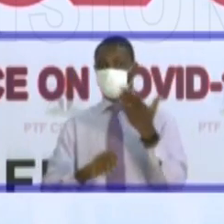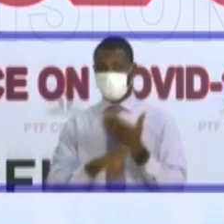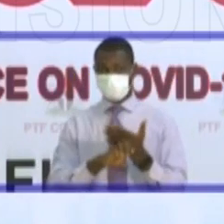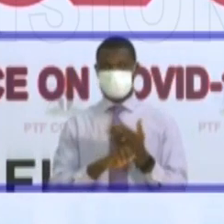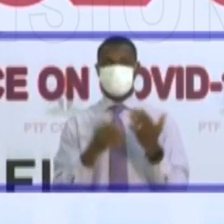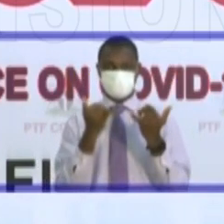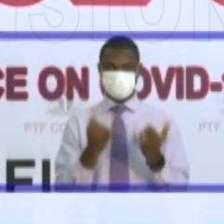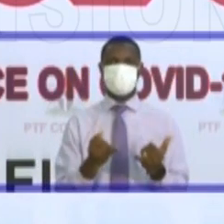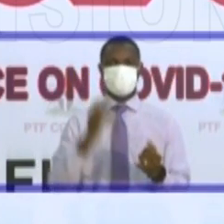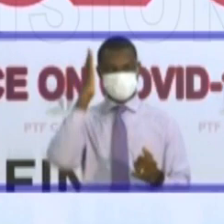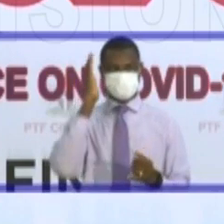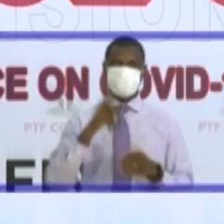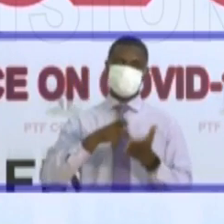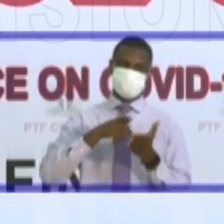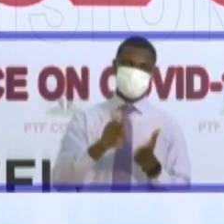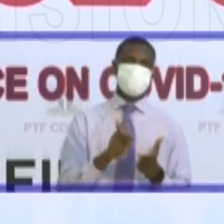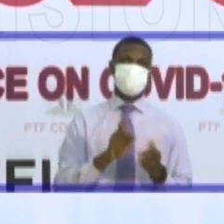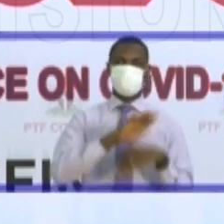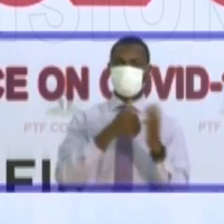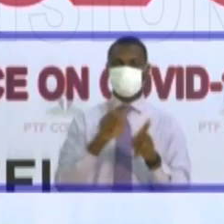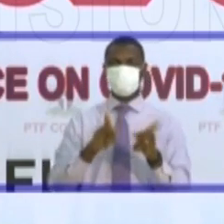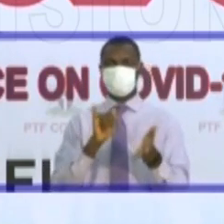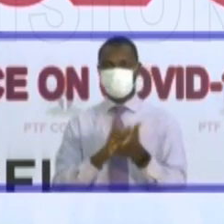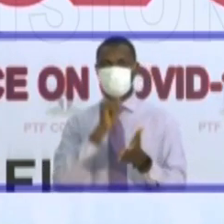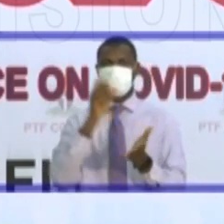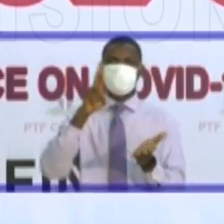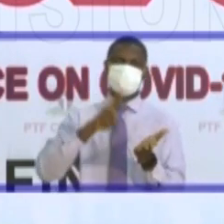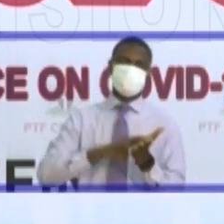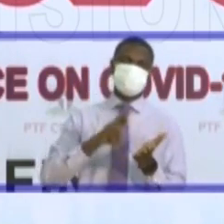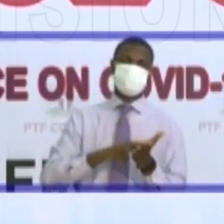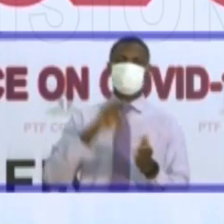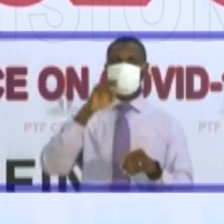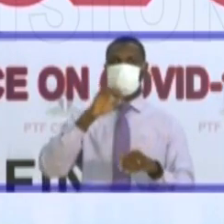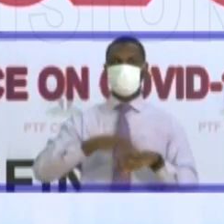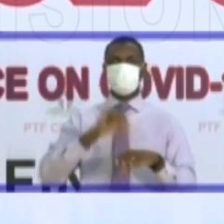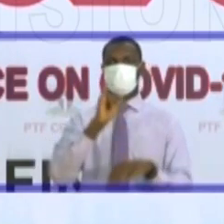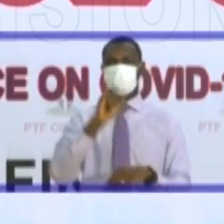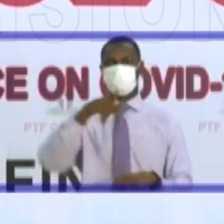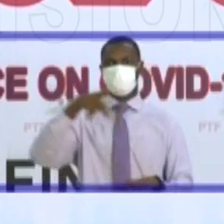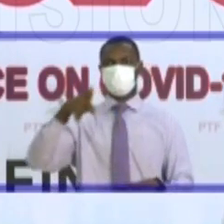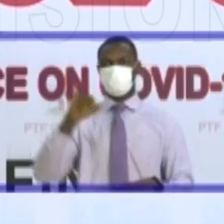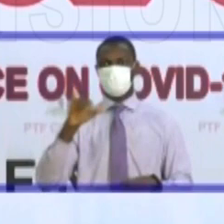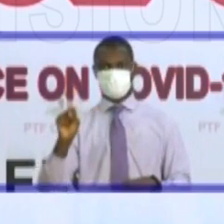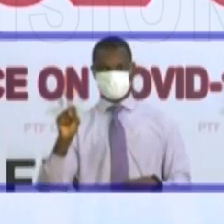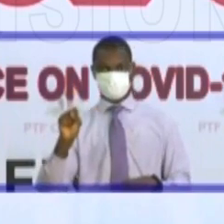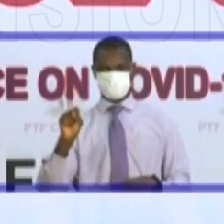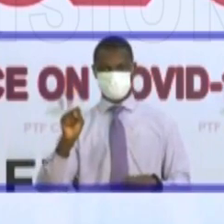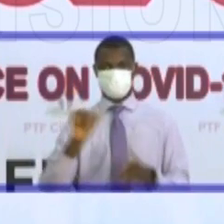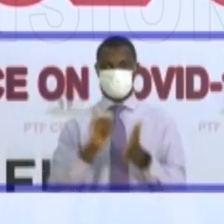not registered on the IPPIS platform. This payment is to cushion